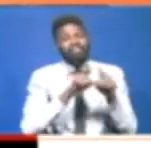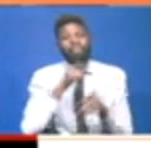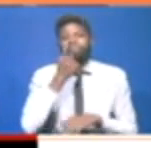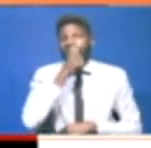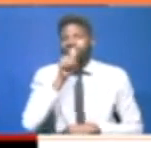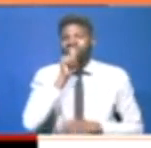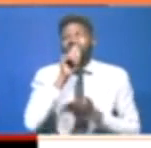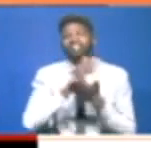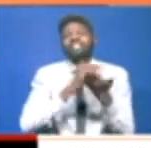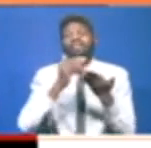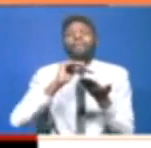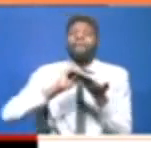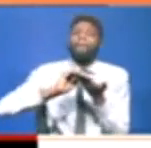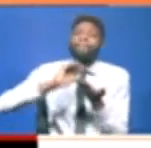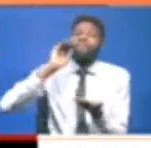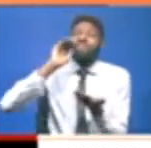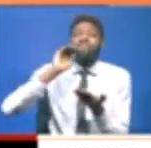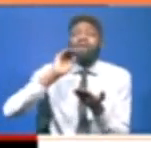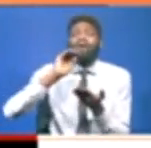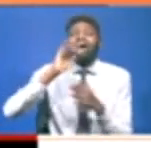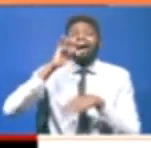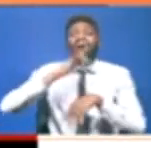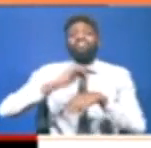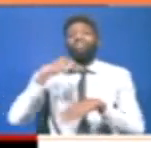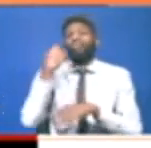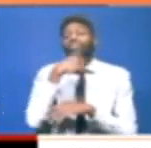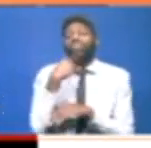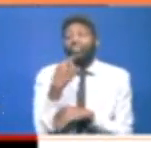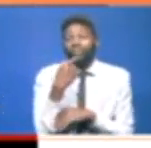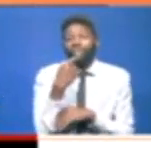these non-payment of pension?